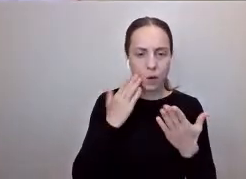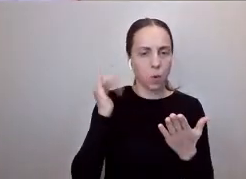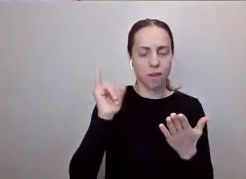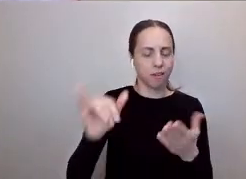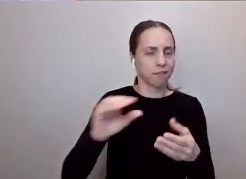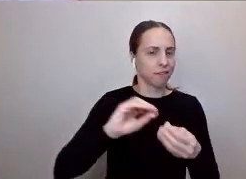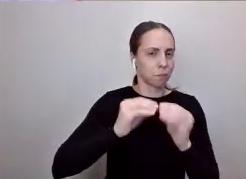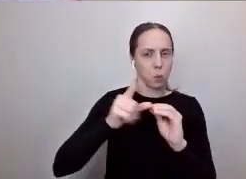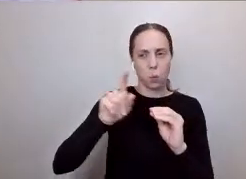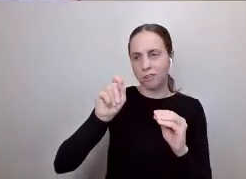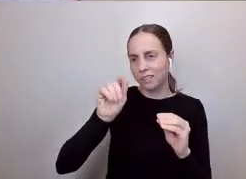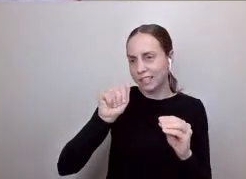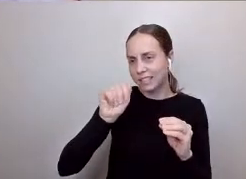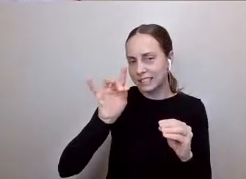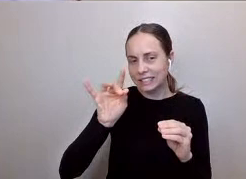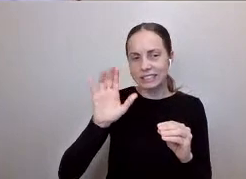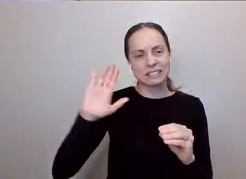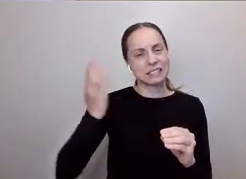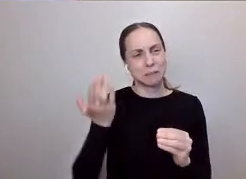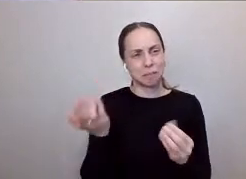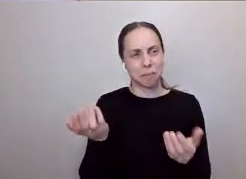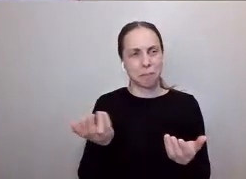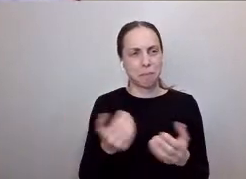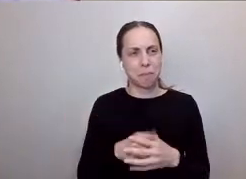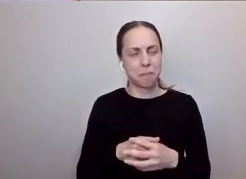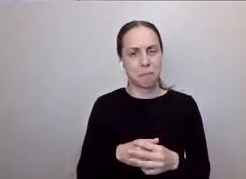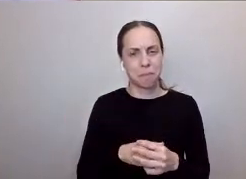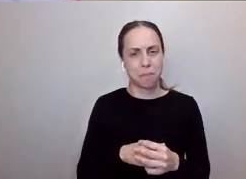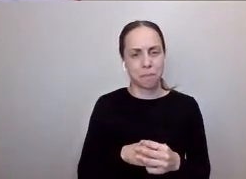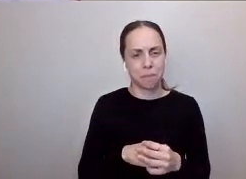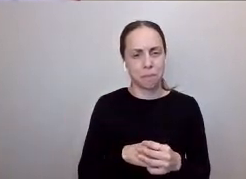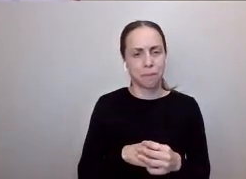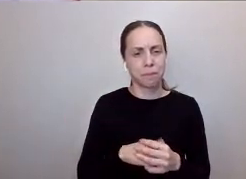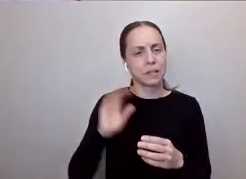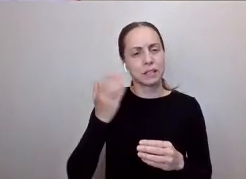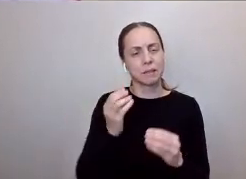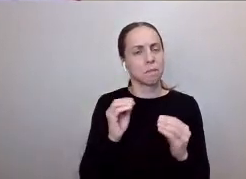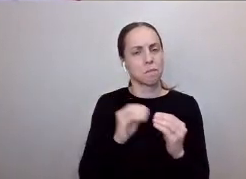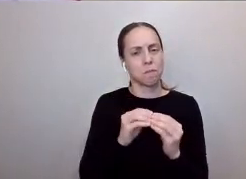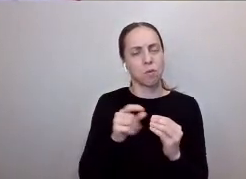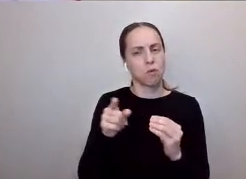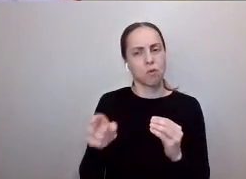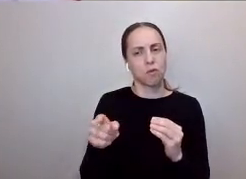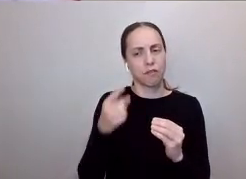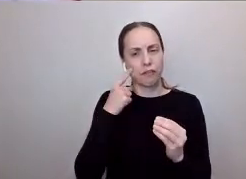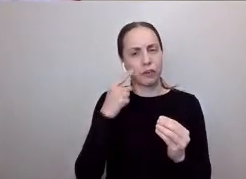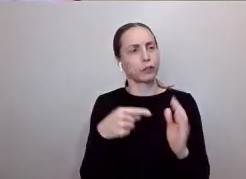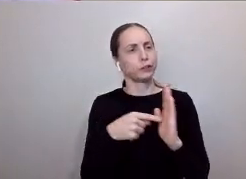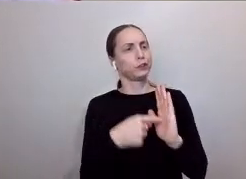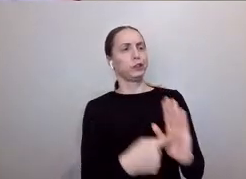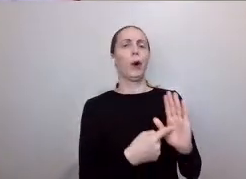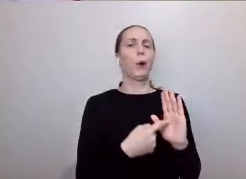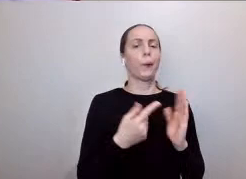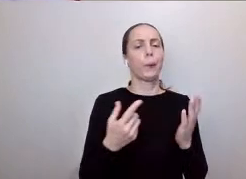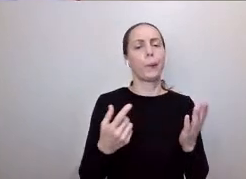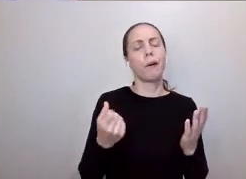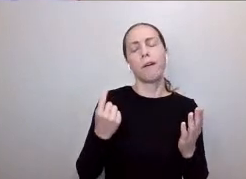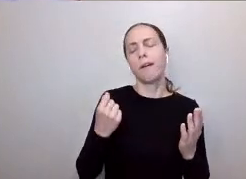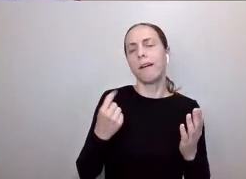seems like this is more for show. I forget, but the former council president used to always accuse me of stuff.